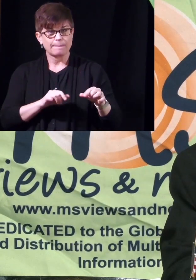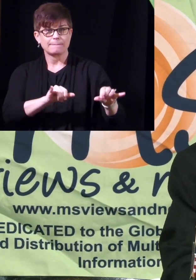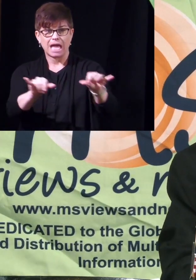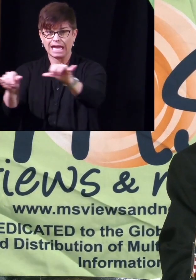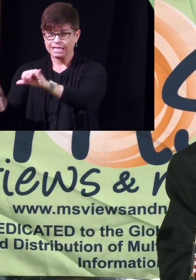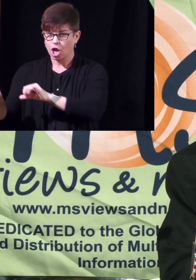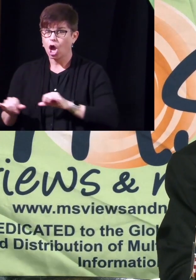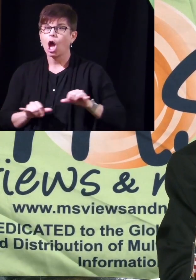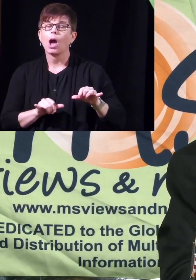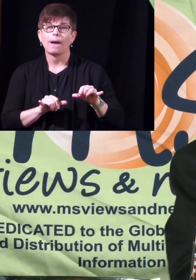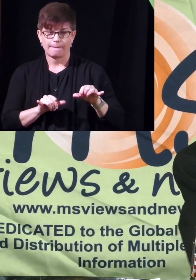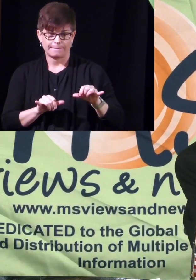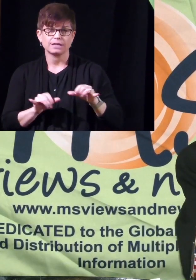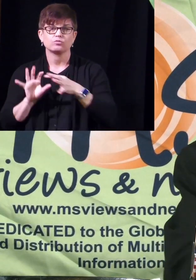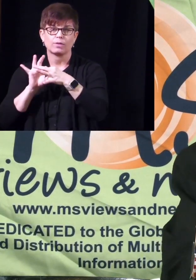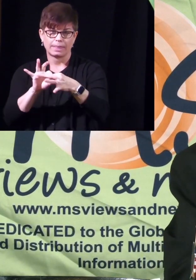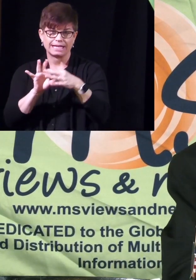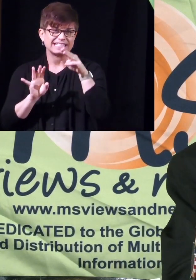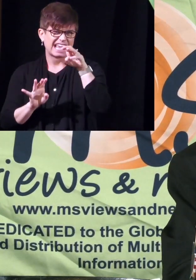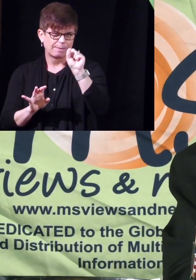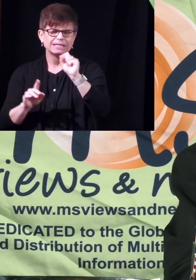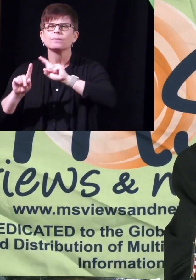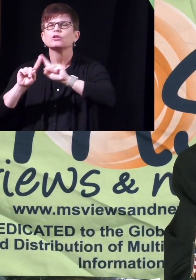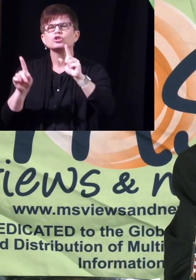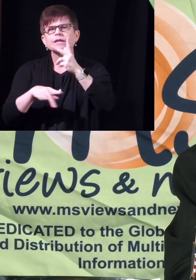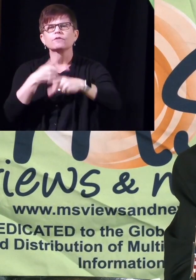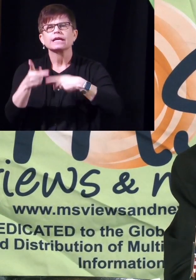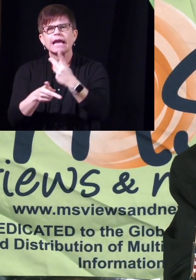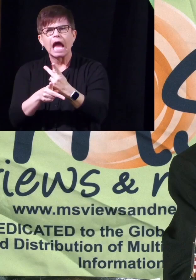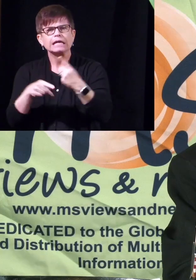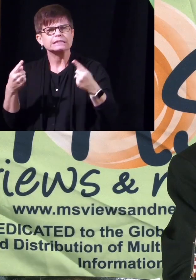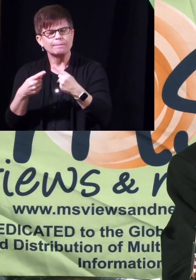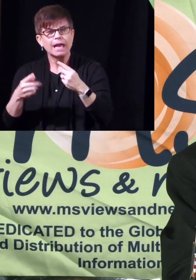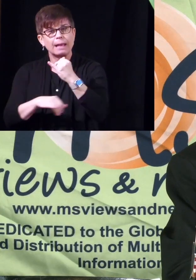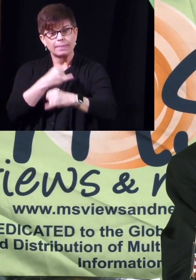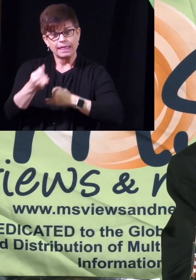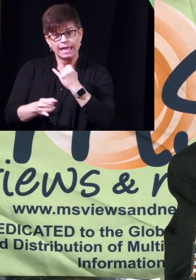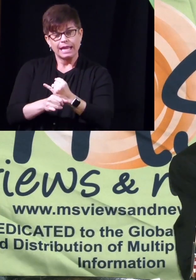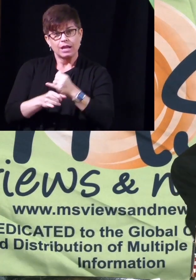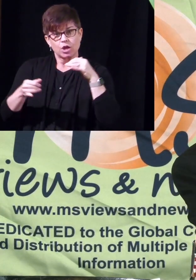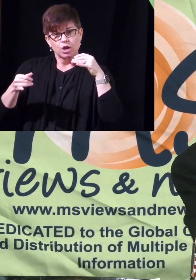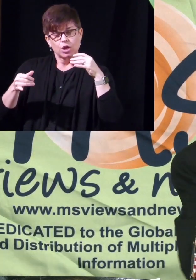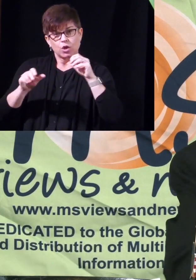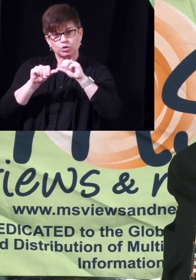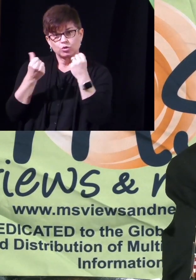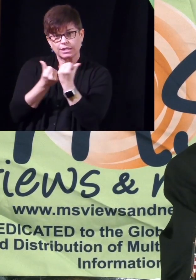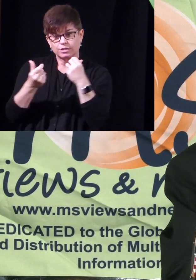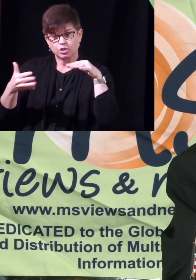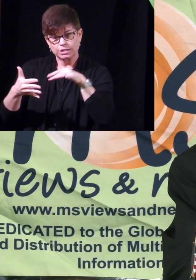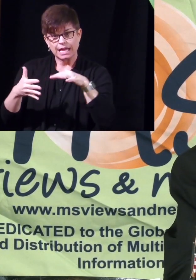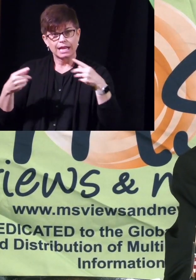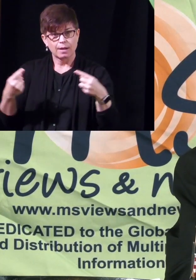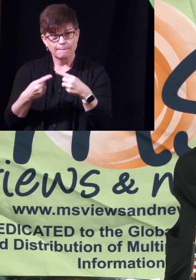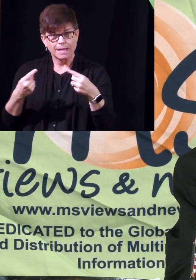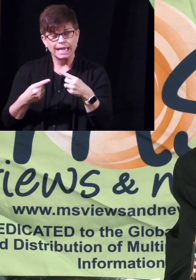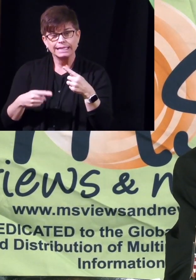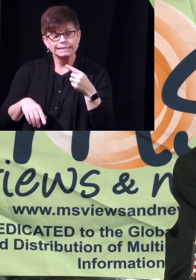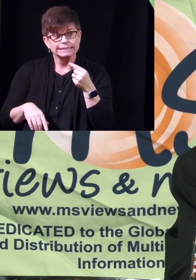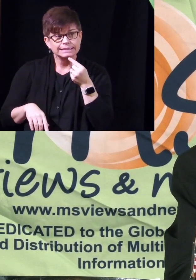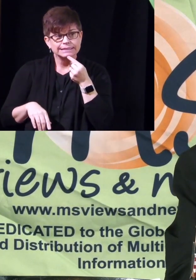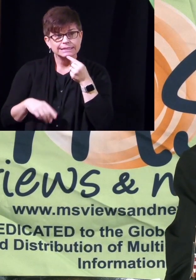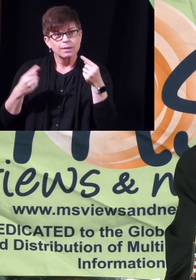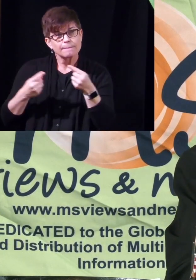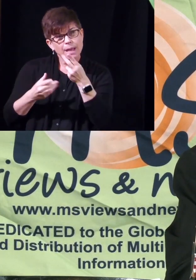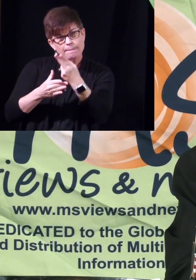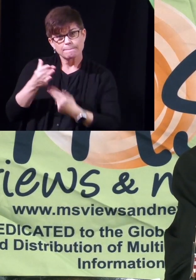and there's many different kinds of pain. And the International Association for the Study of Pain that are quoted there, they said pain is